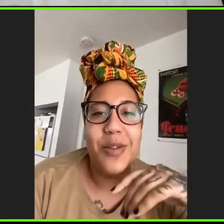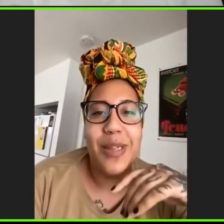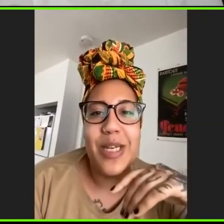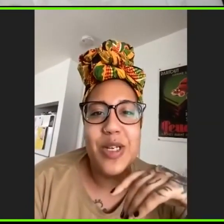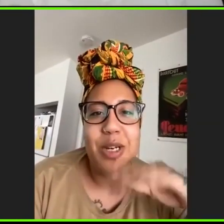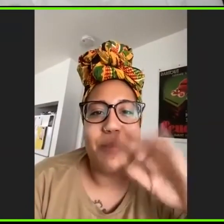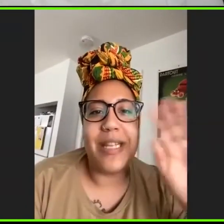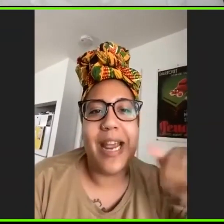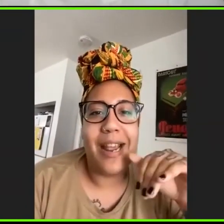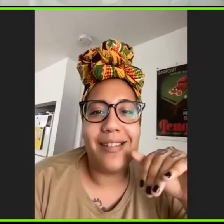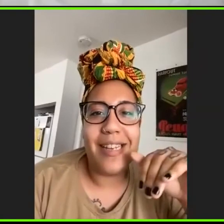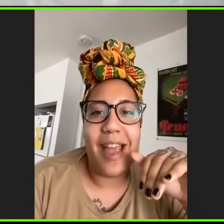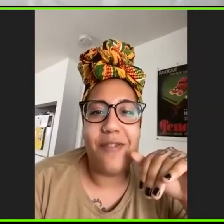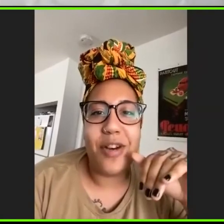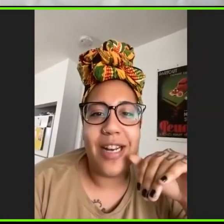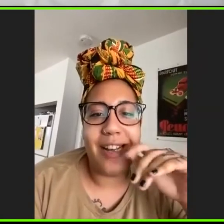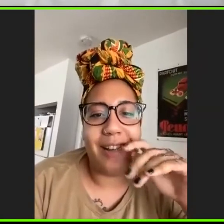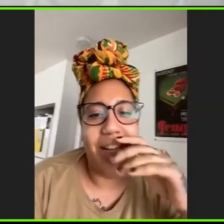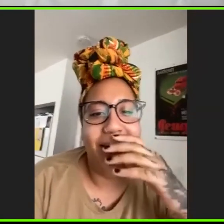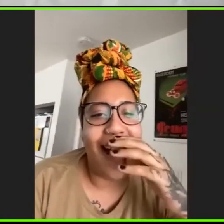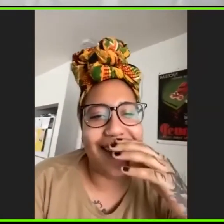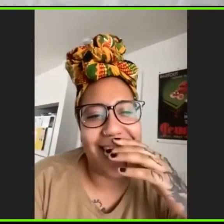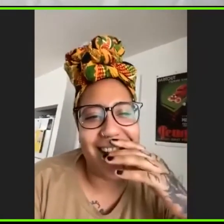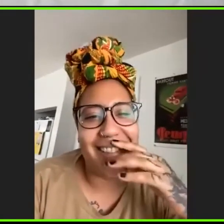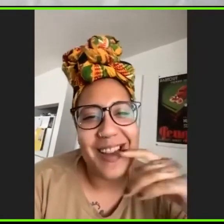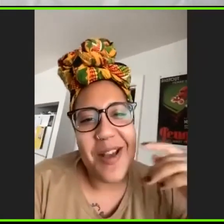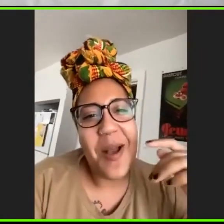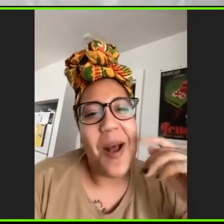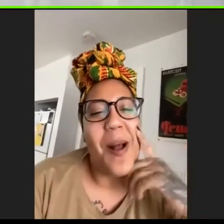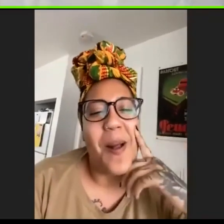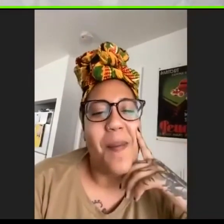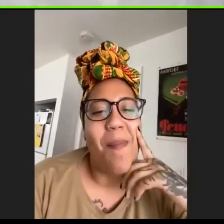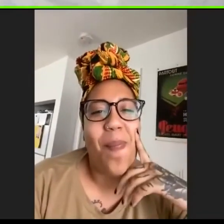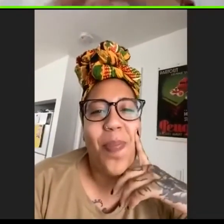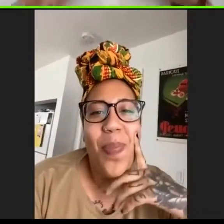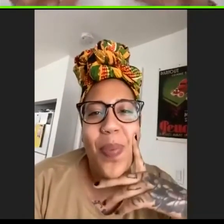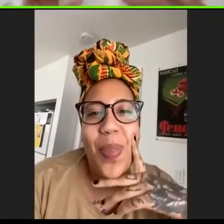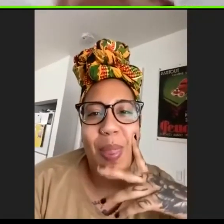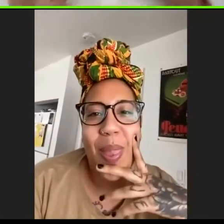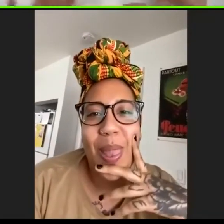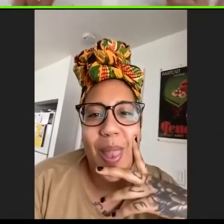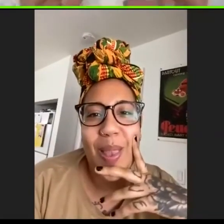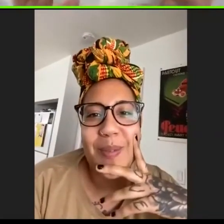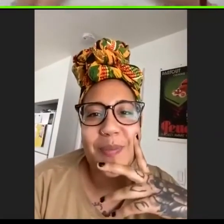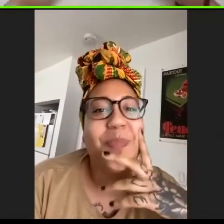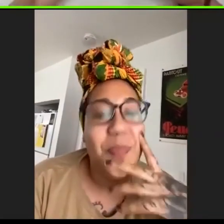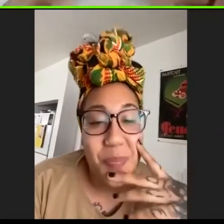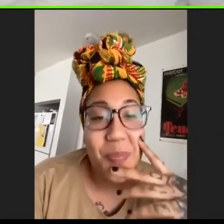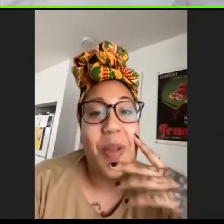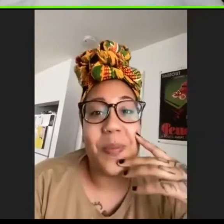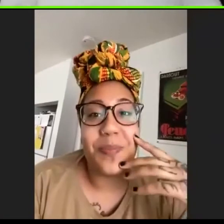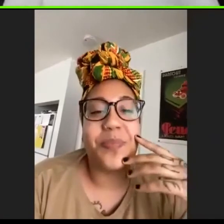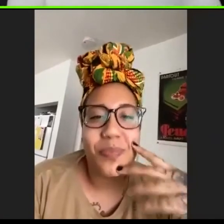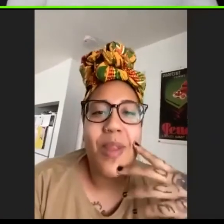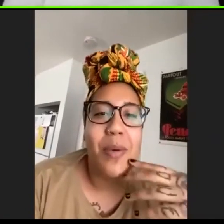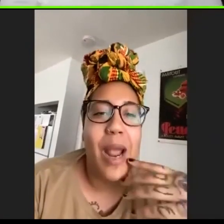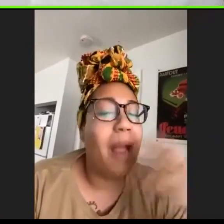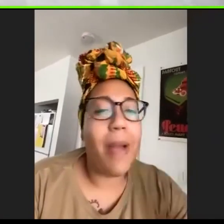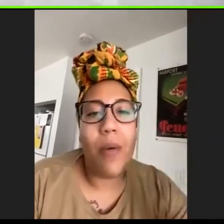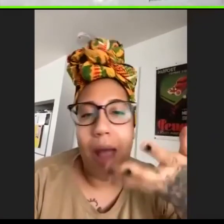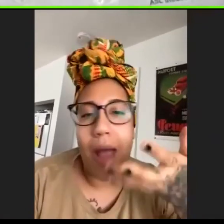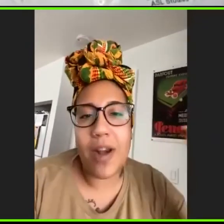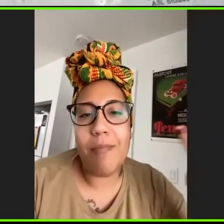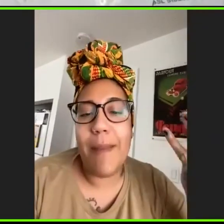in those relationships than I did ever in any classes. Sure, that's total immersion, absolutely.